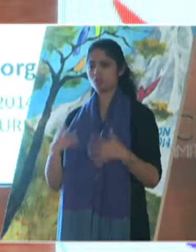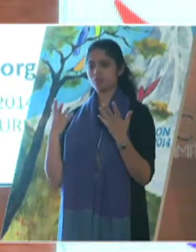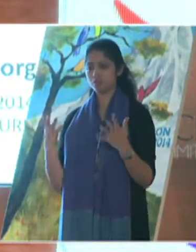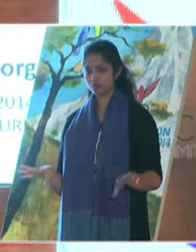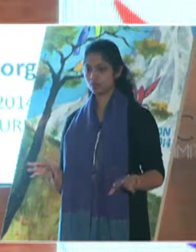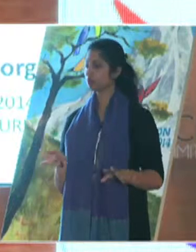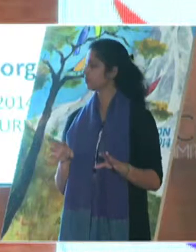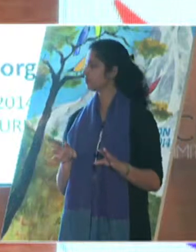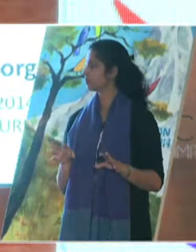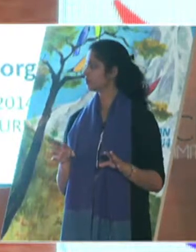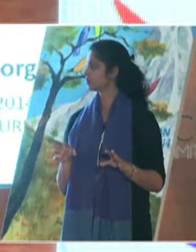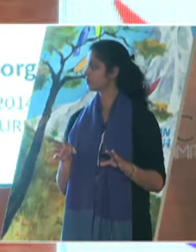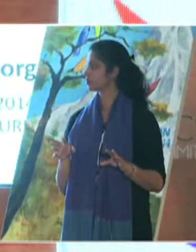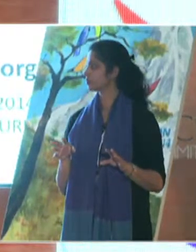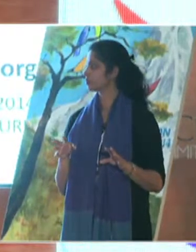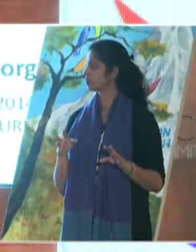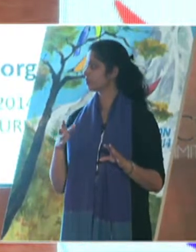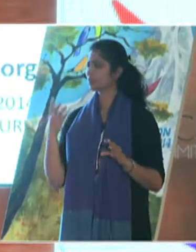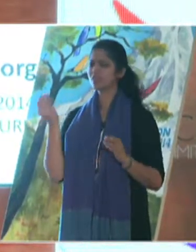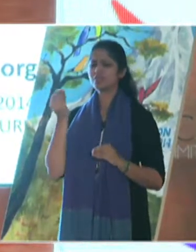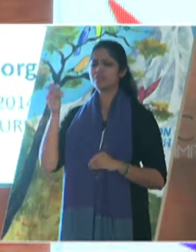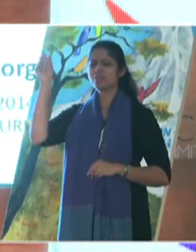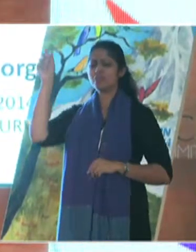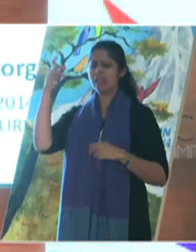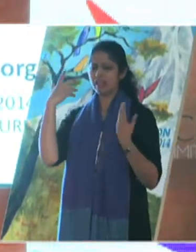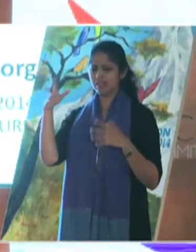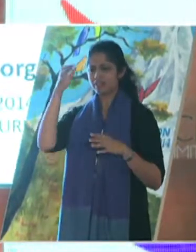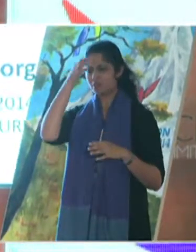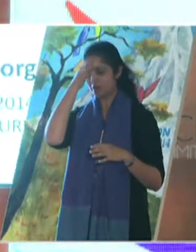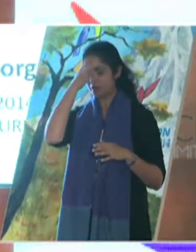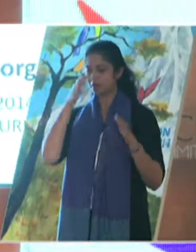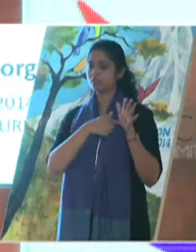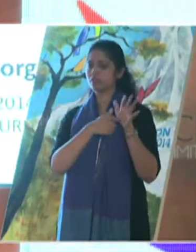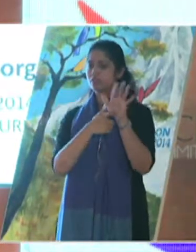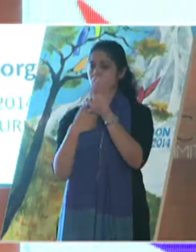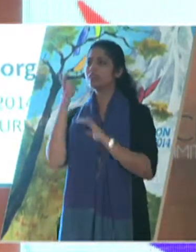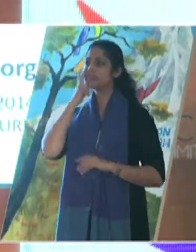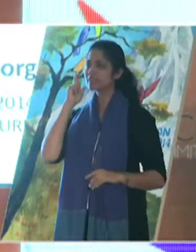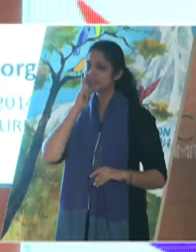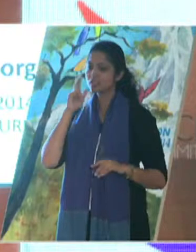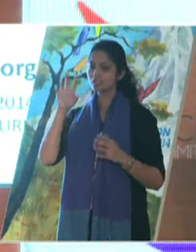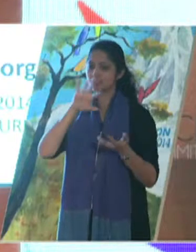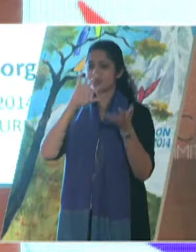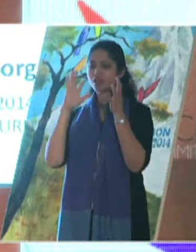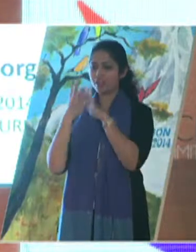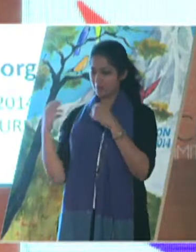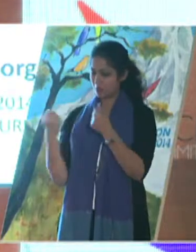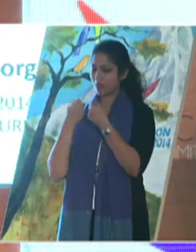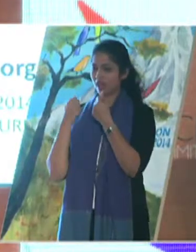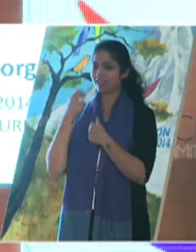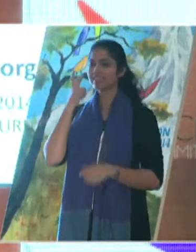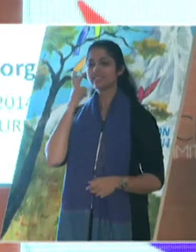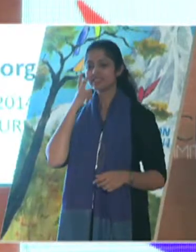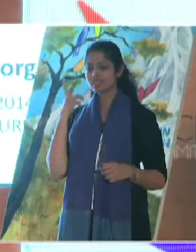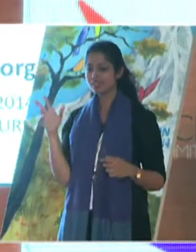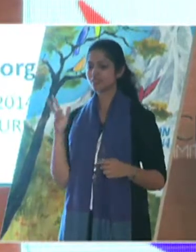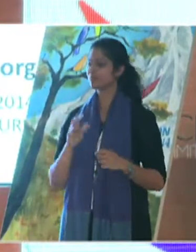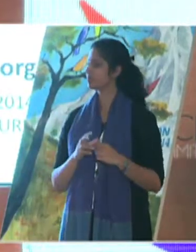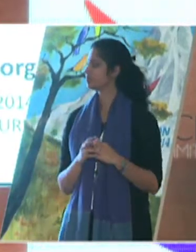beautiful world and we saw a planet in crisis. And we saw that it's not only blindness. So we